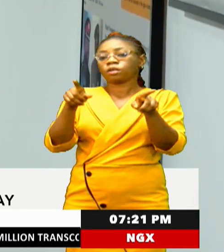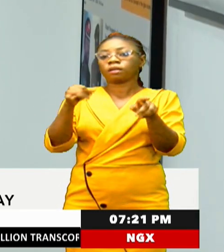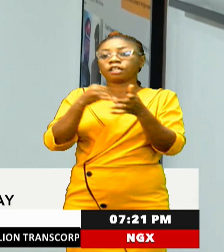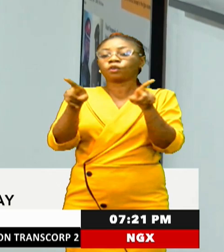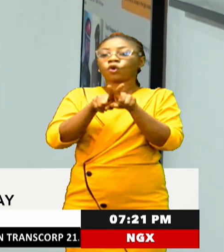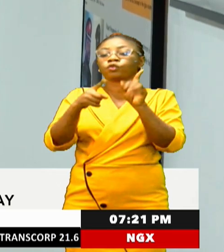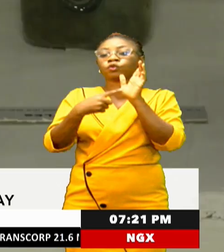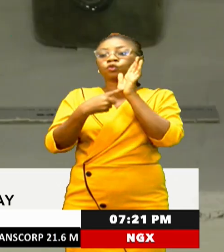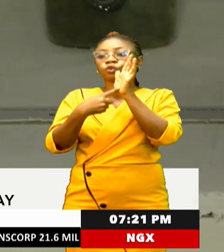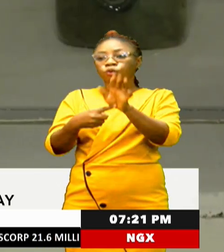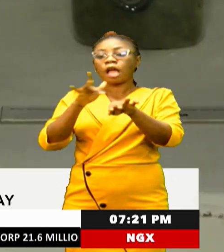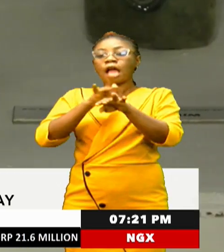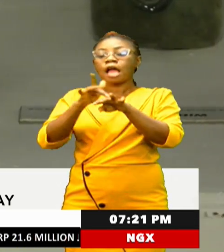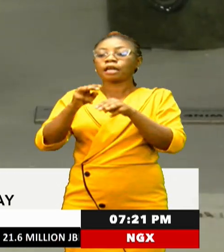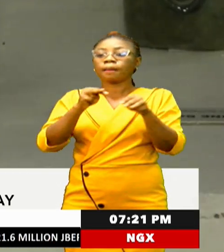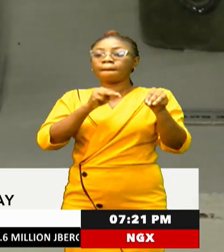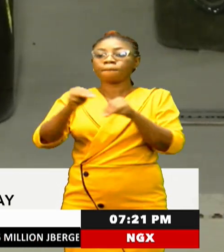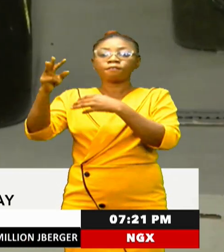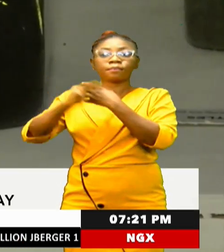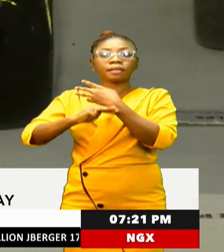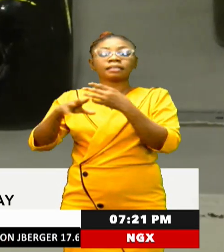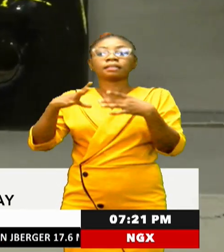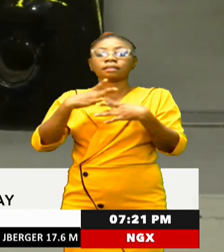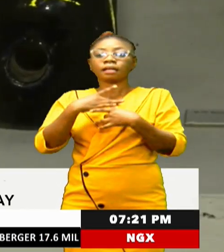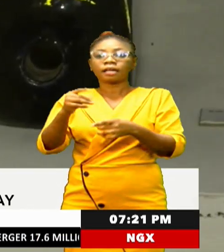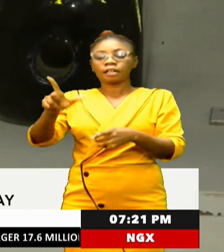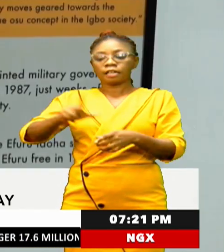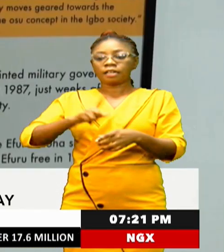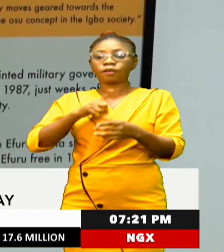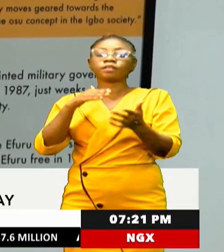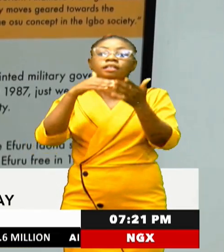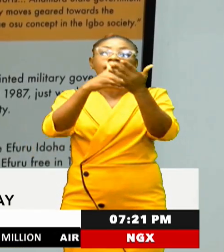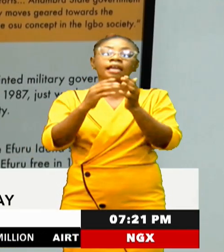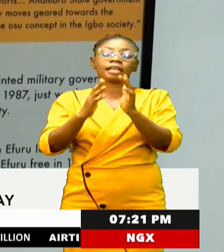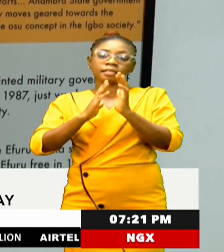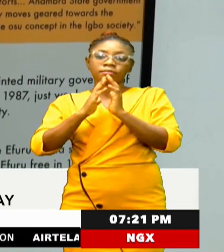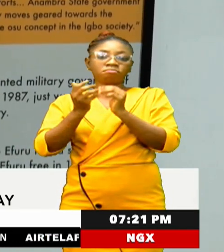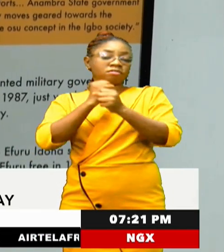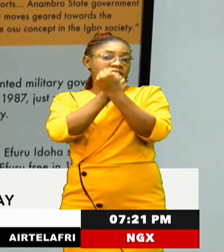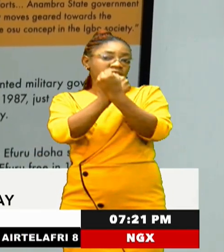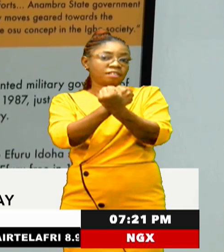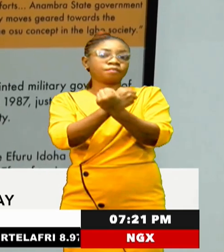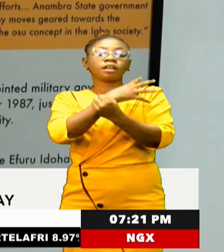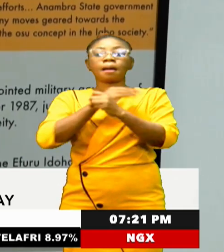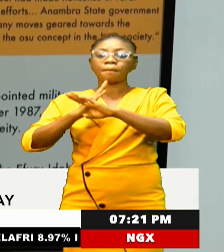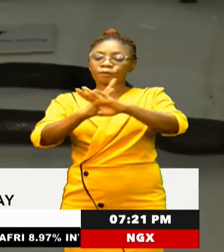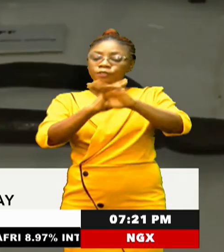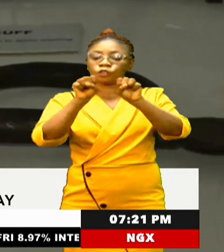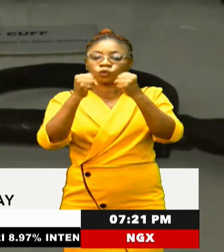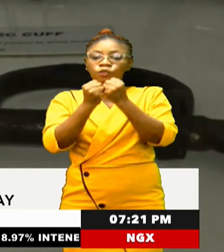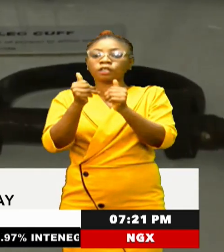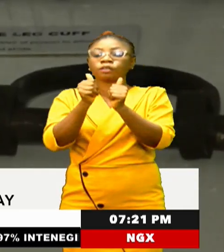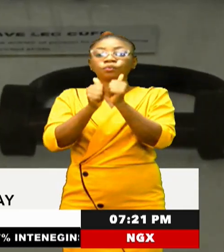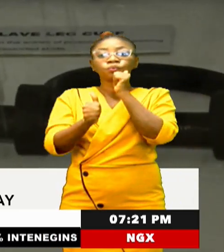Cases early movements like the Lagos Auxiliary of the Anti-Slavery and Aborigines Protection Society, which opposed